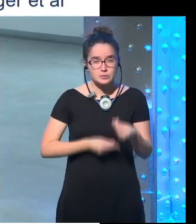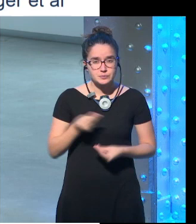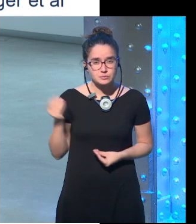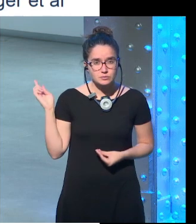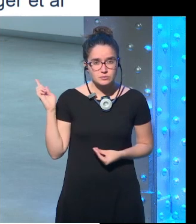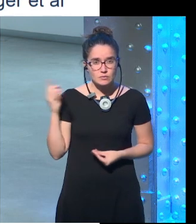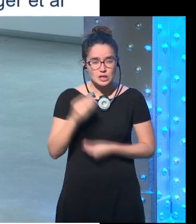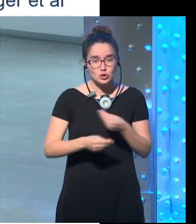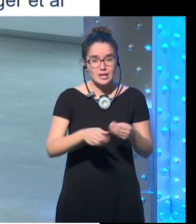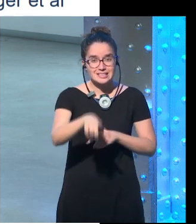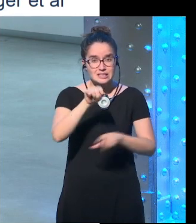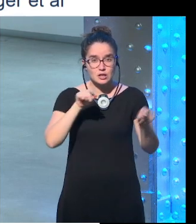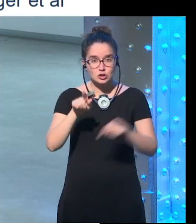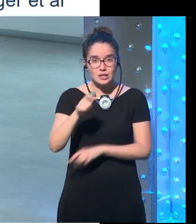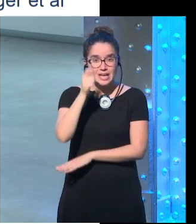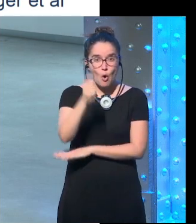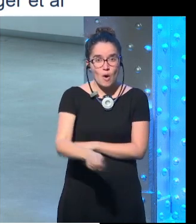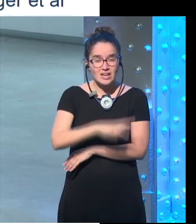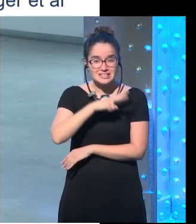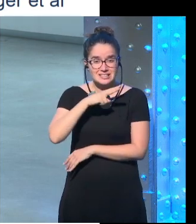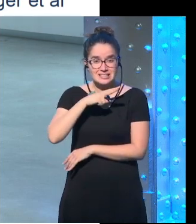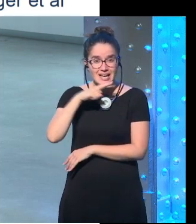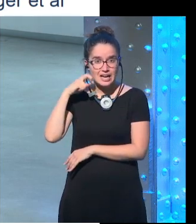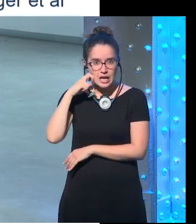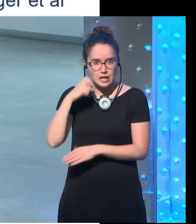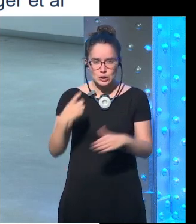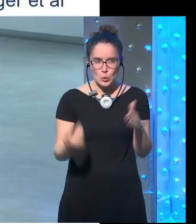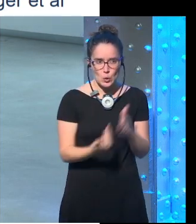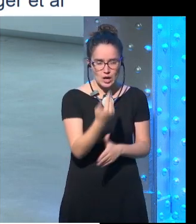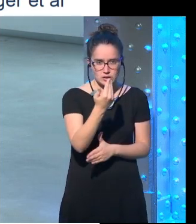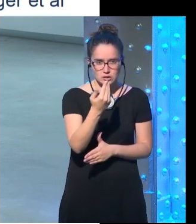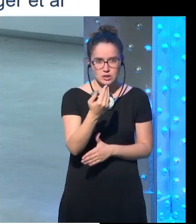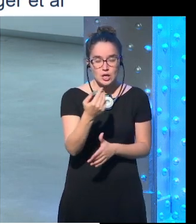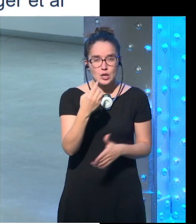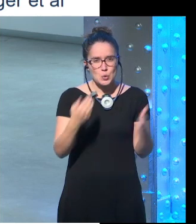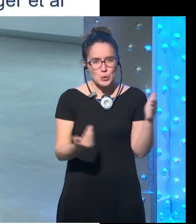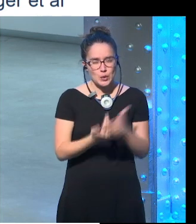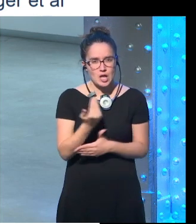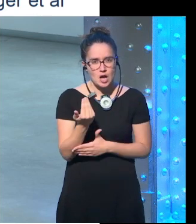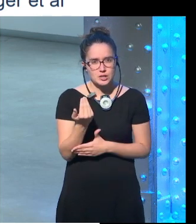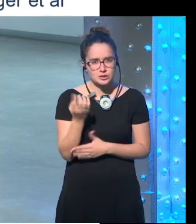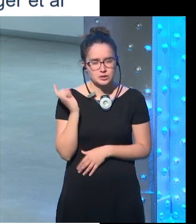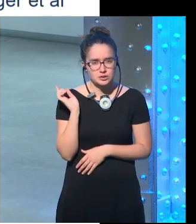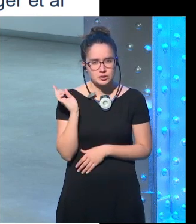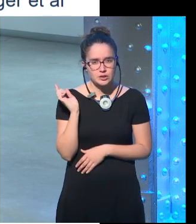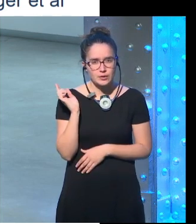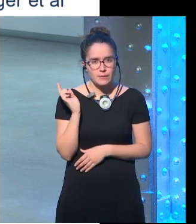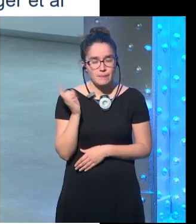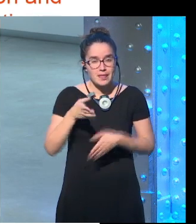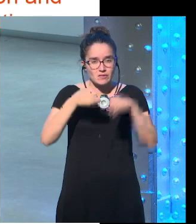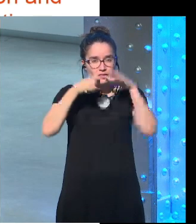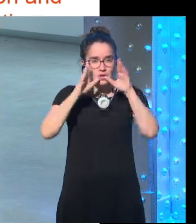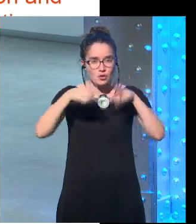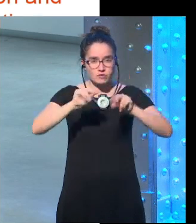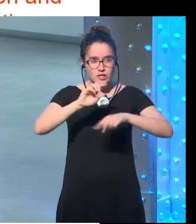day. And you can see that early during the day, just after breakfast, we tend to make a quite high